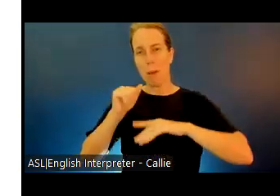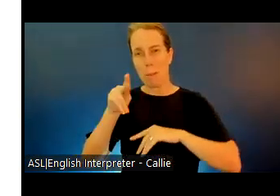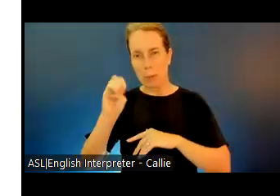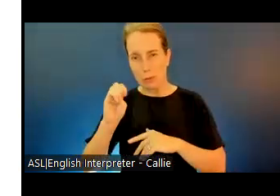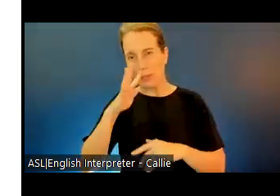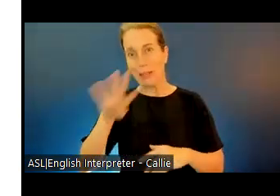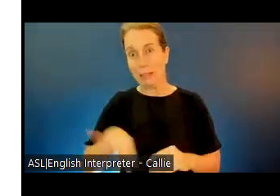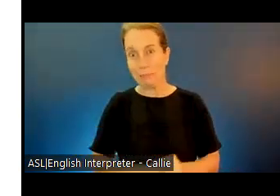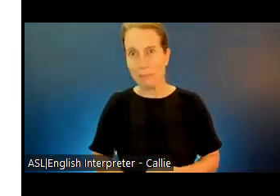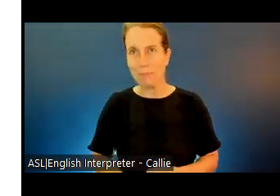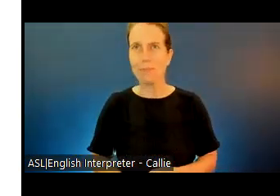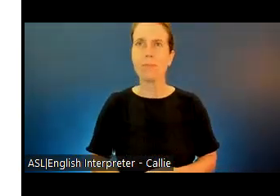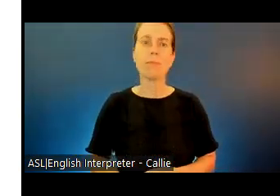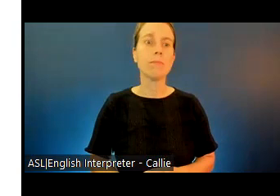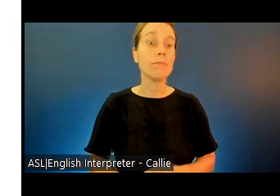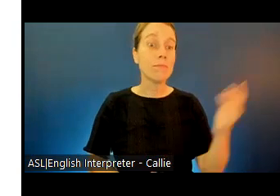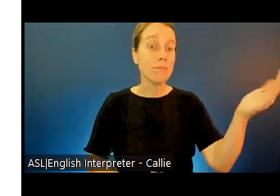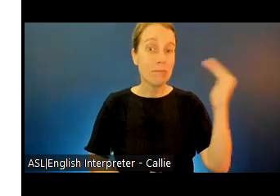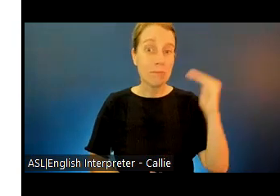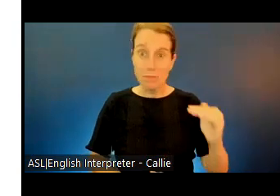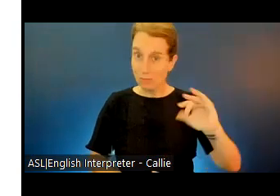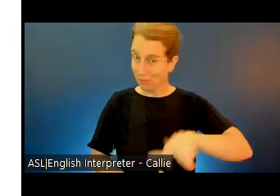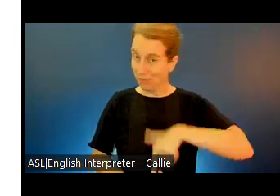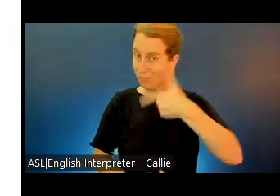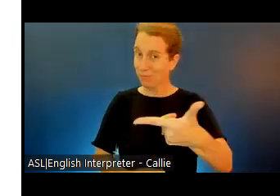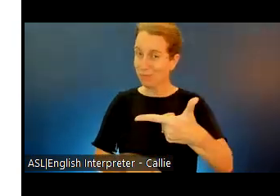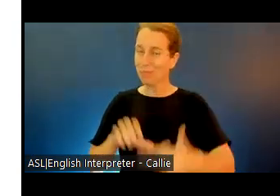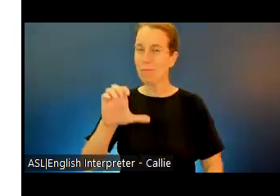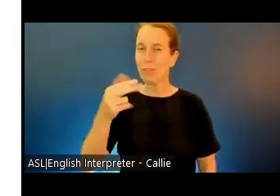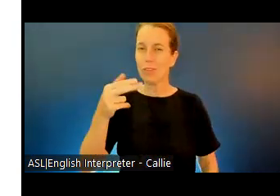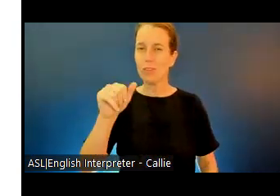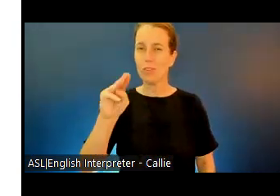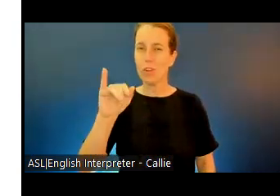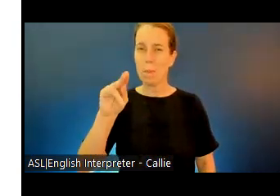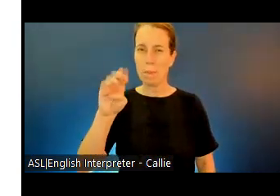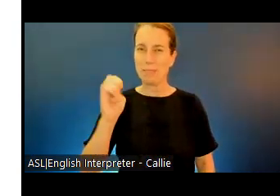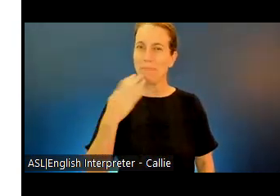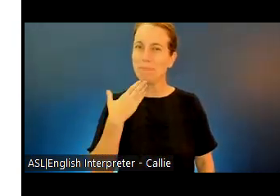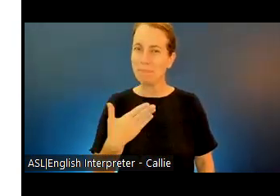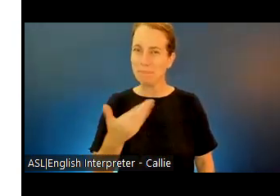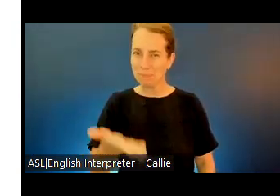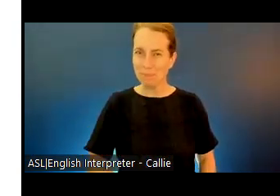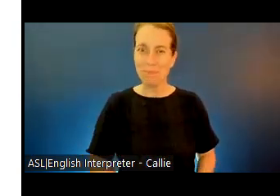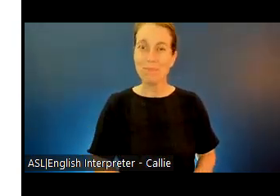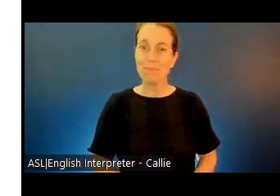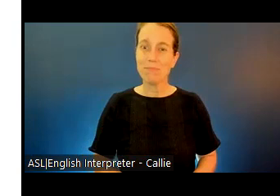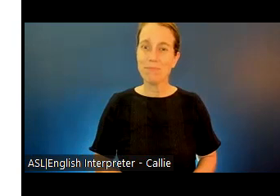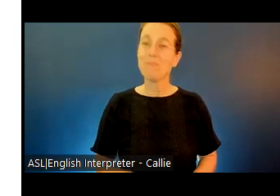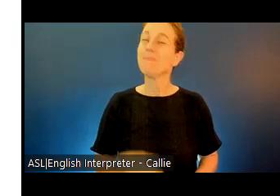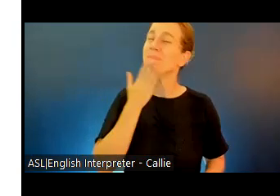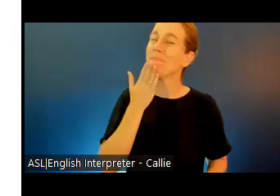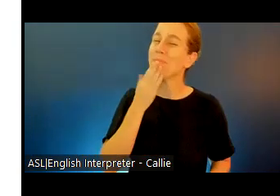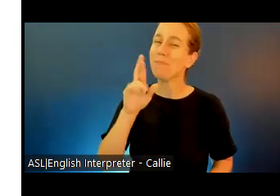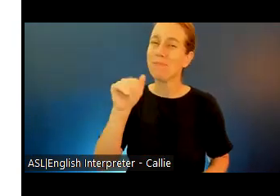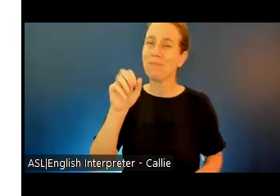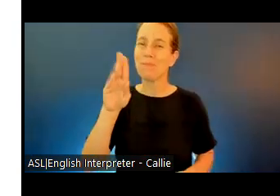to the next slide, please. I'm going to go ahead and turn things over to Charmaine. Thank you. So thank you, Rebecca, and thank you to